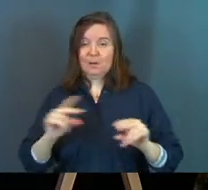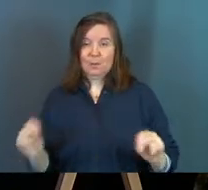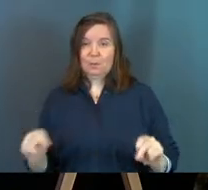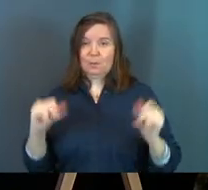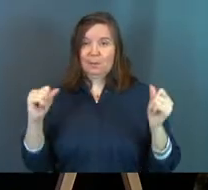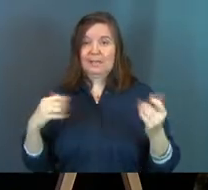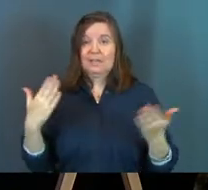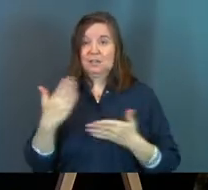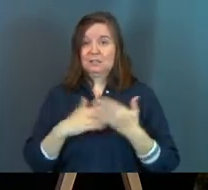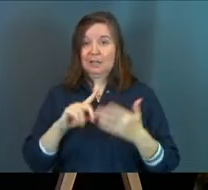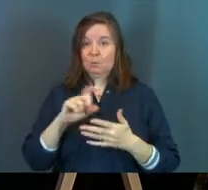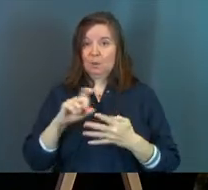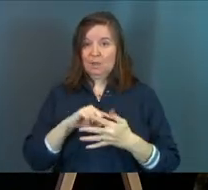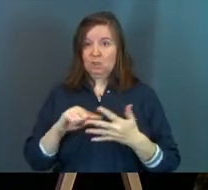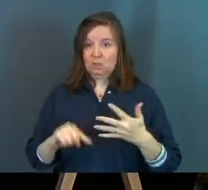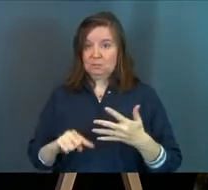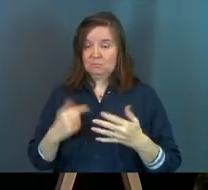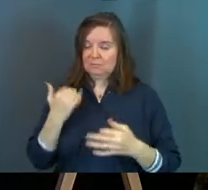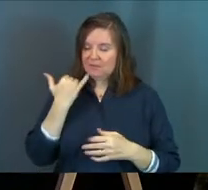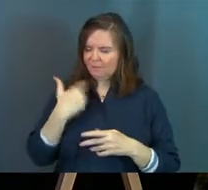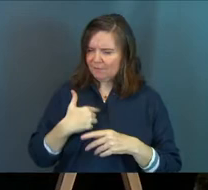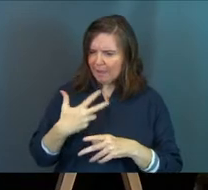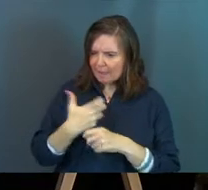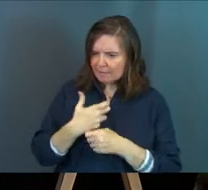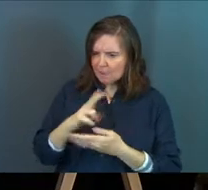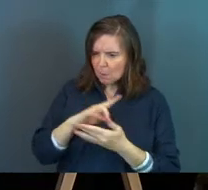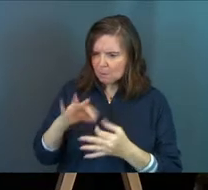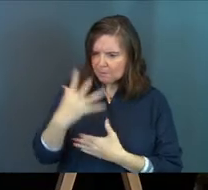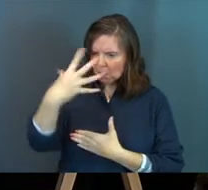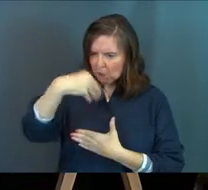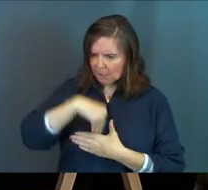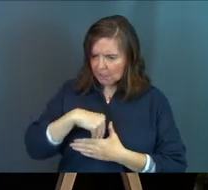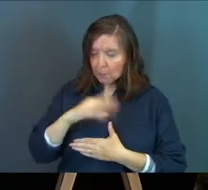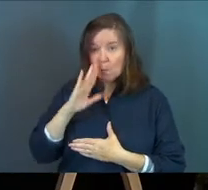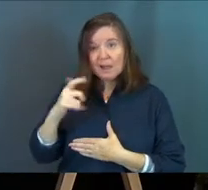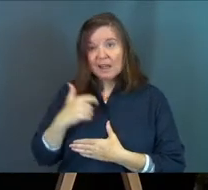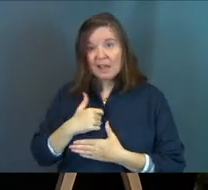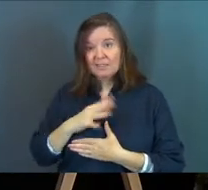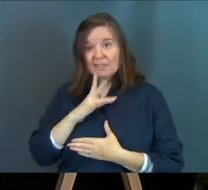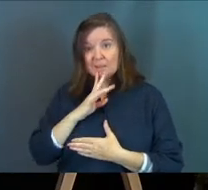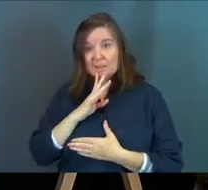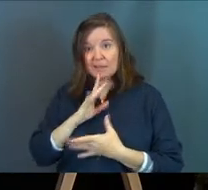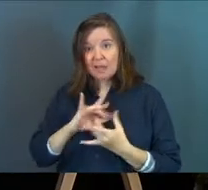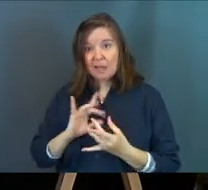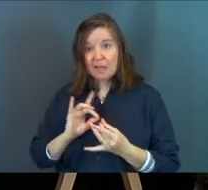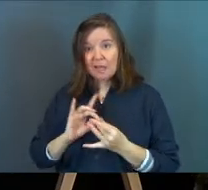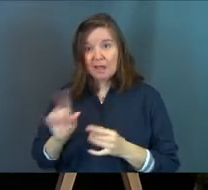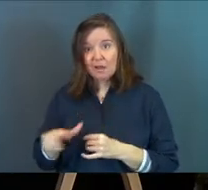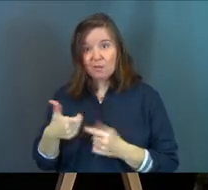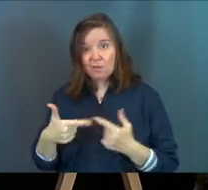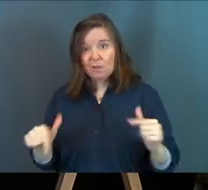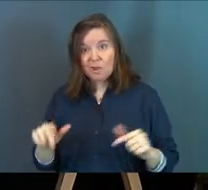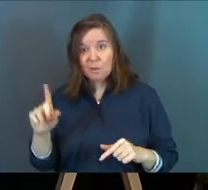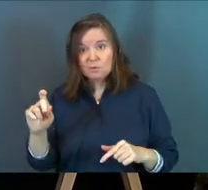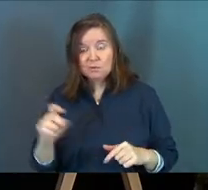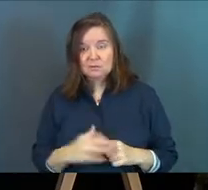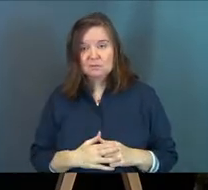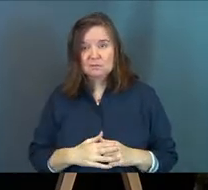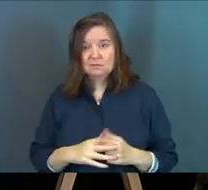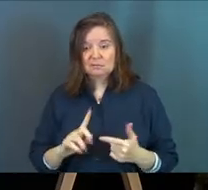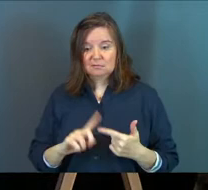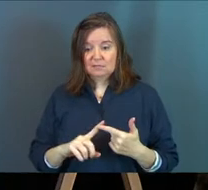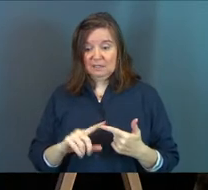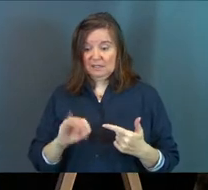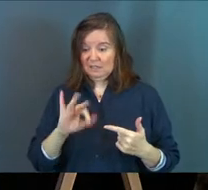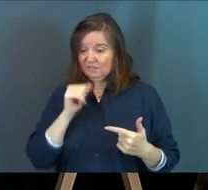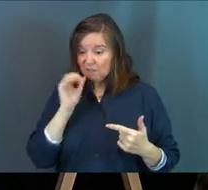quick. Here's some questions. If I get the Holy Spirit, will I have to speak in tongues? If I don't